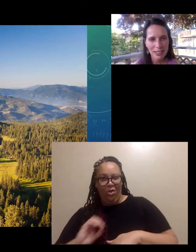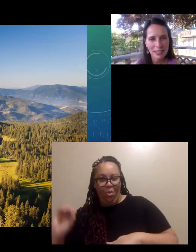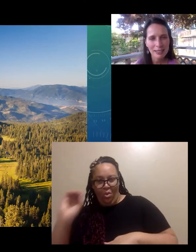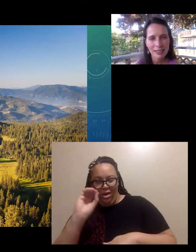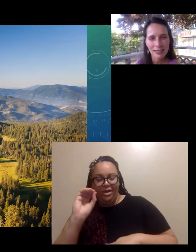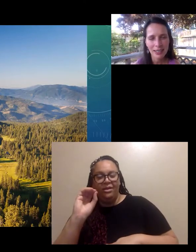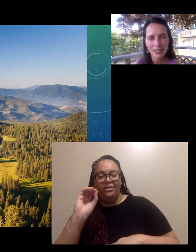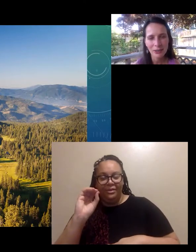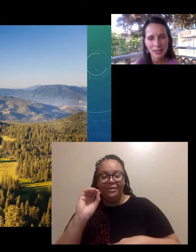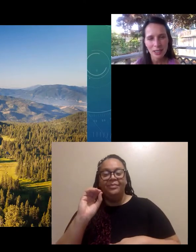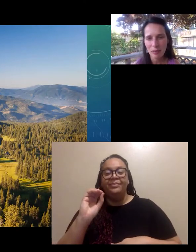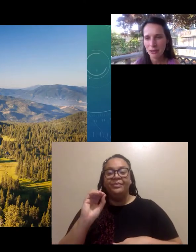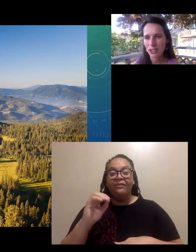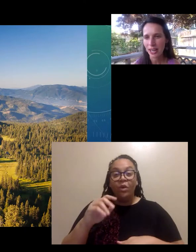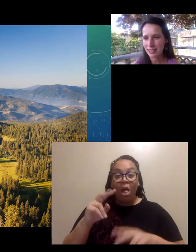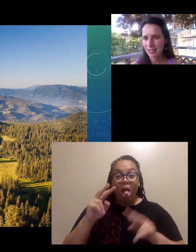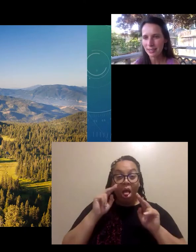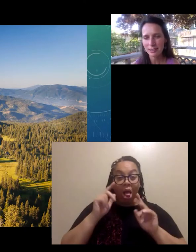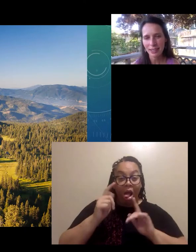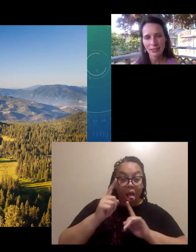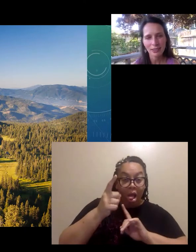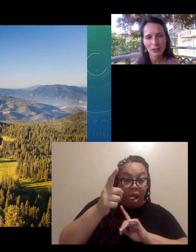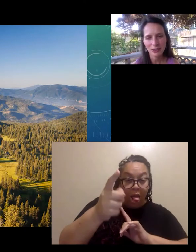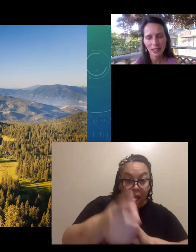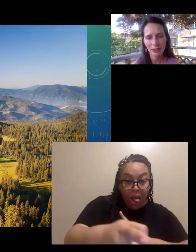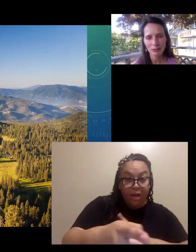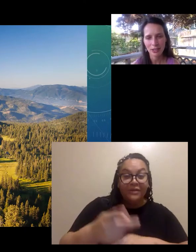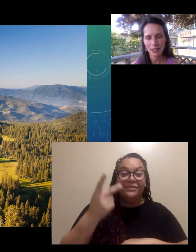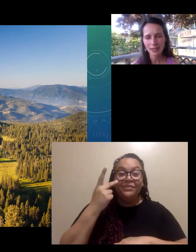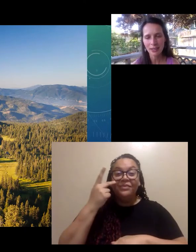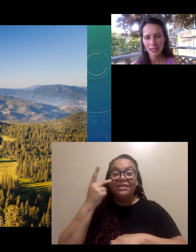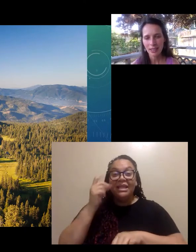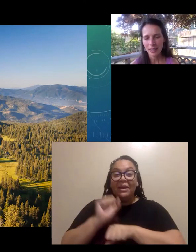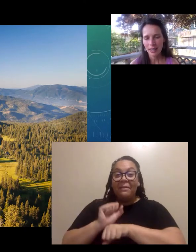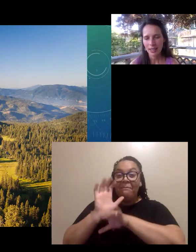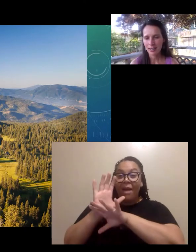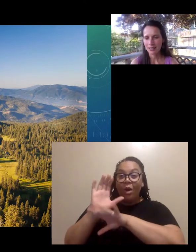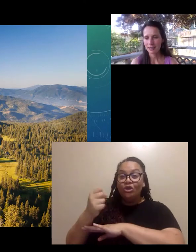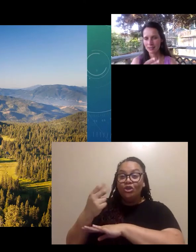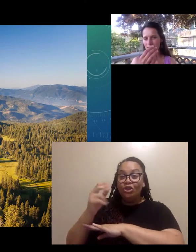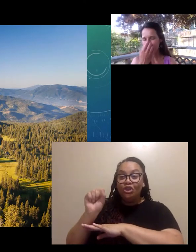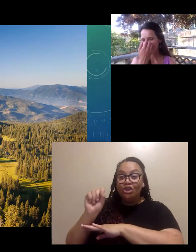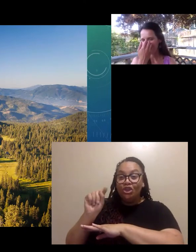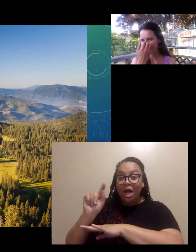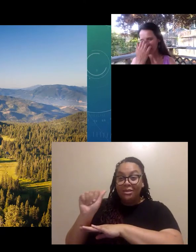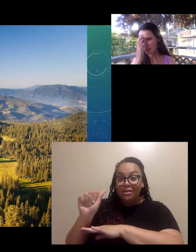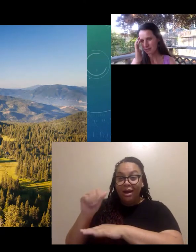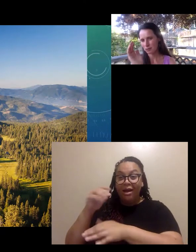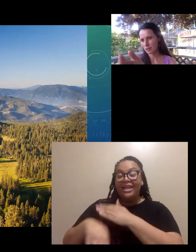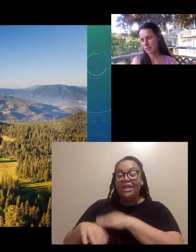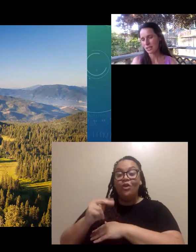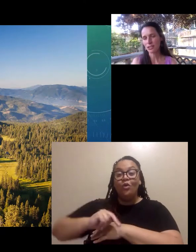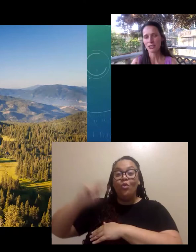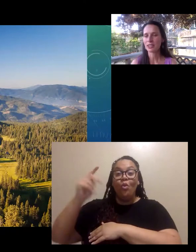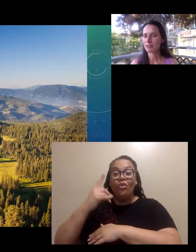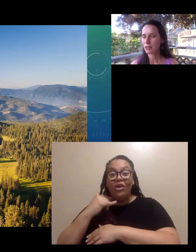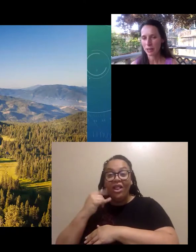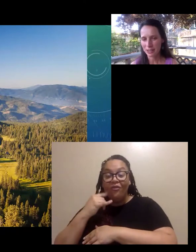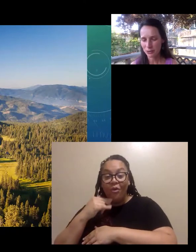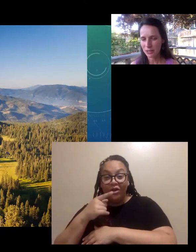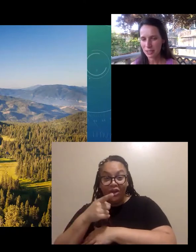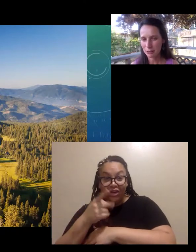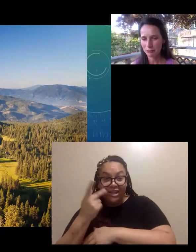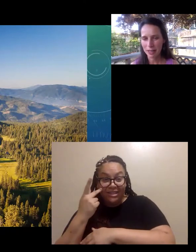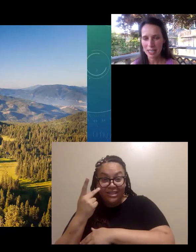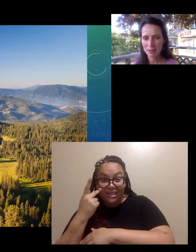off in the distance there, you can see Mount Shasta down in Northern California and the, the center of